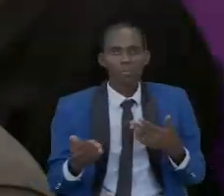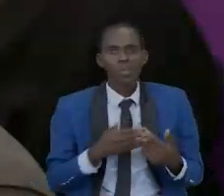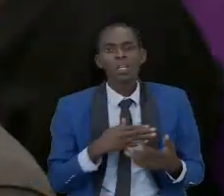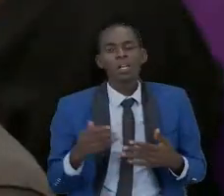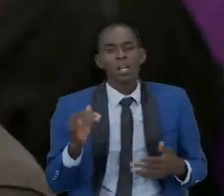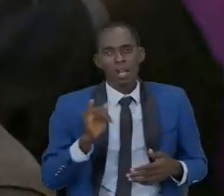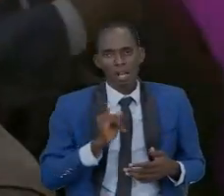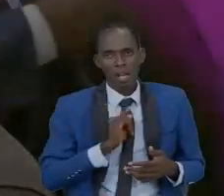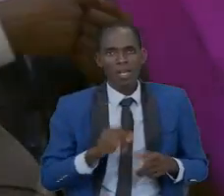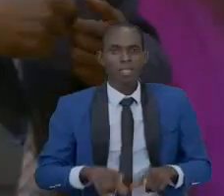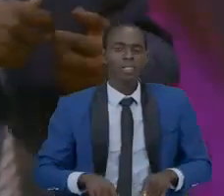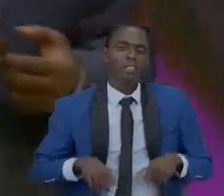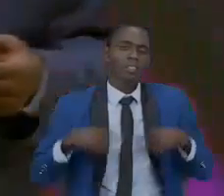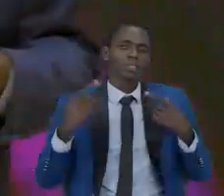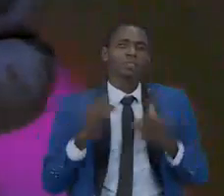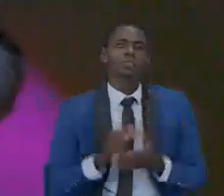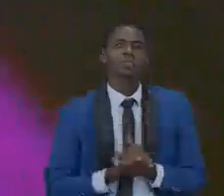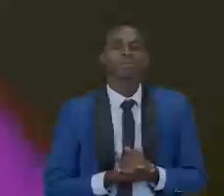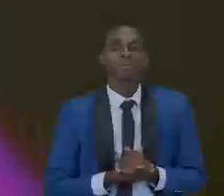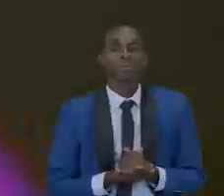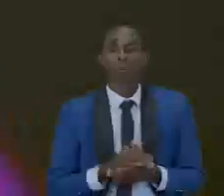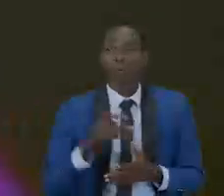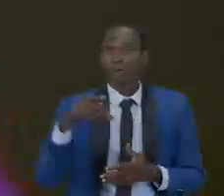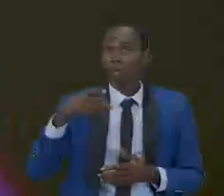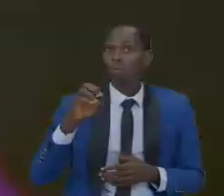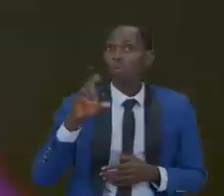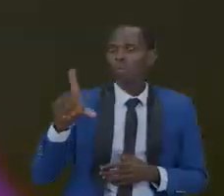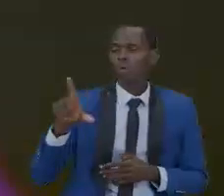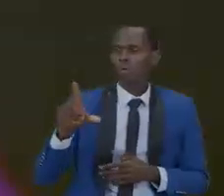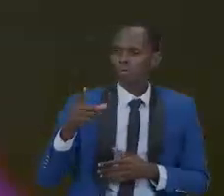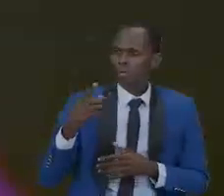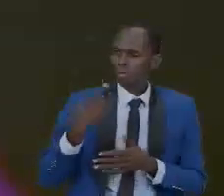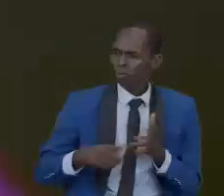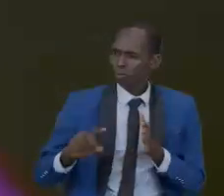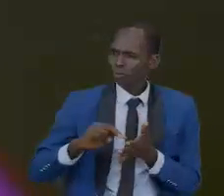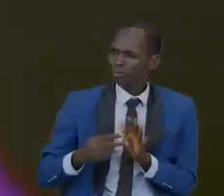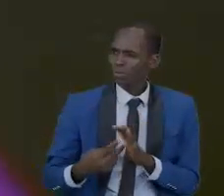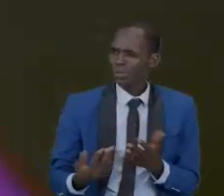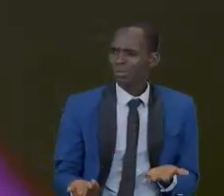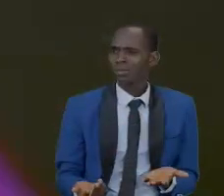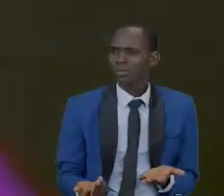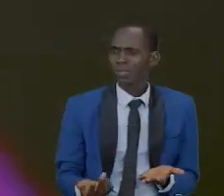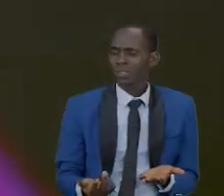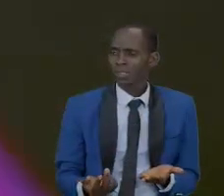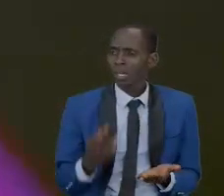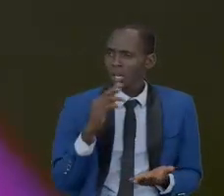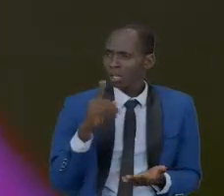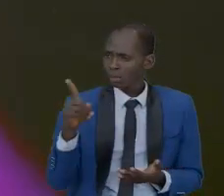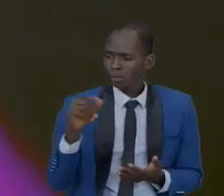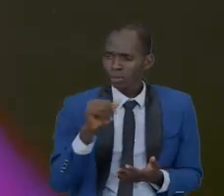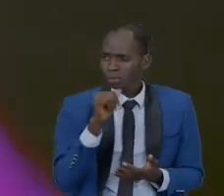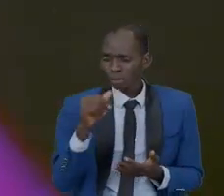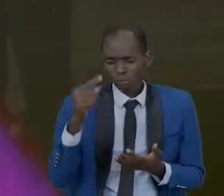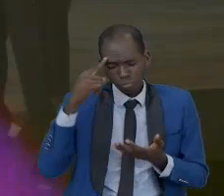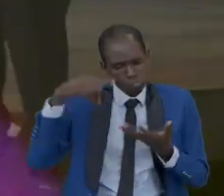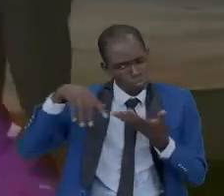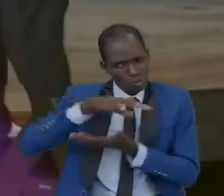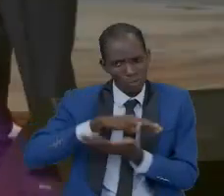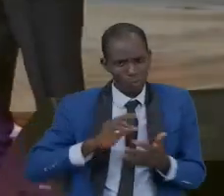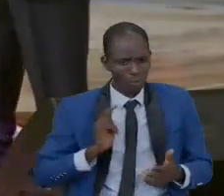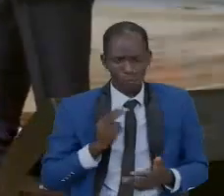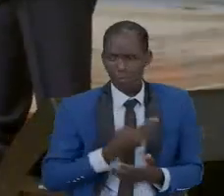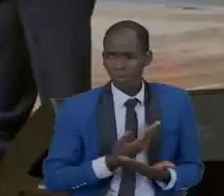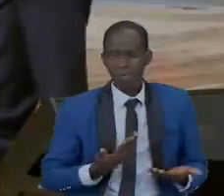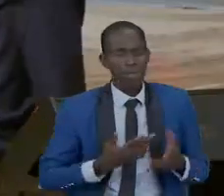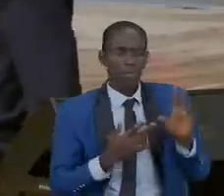I live Paul what are you saying are you not confusing us no not